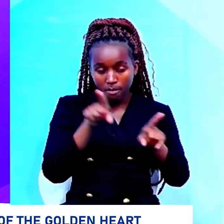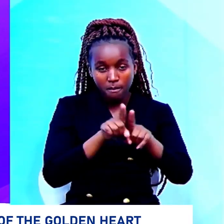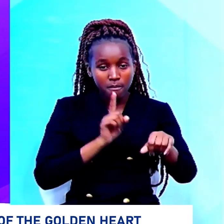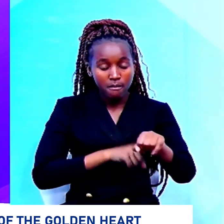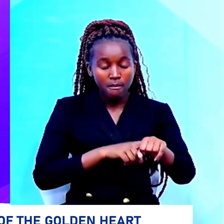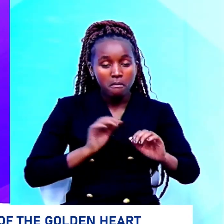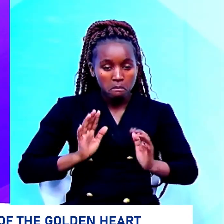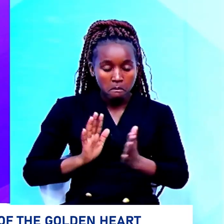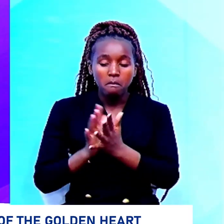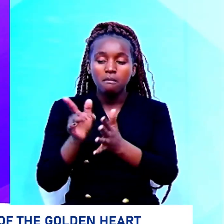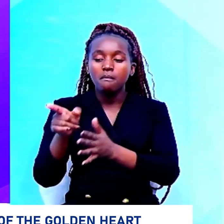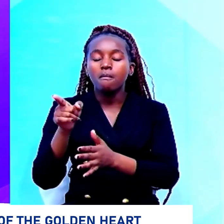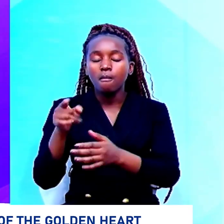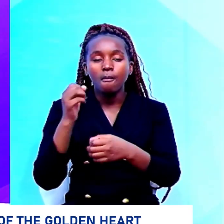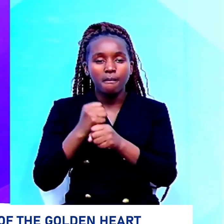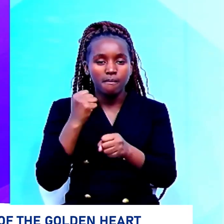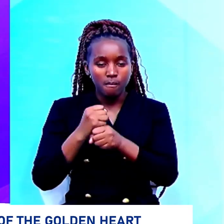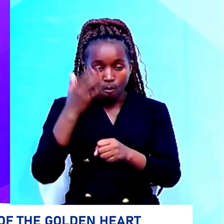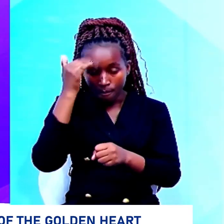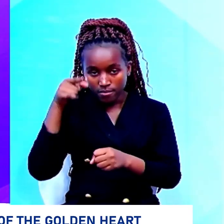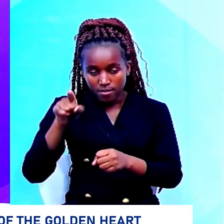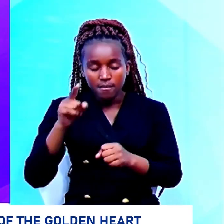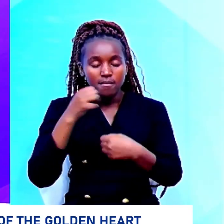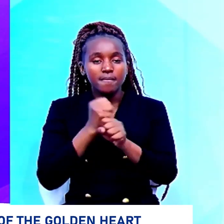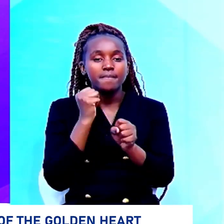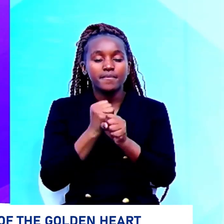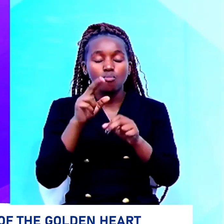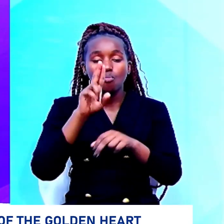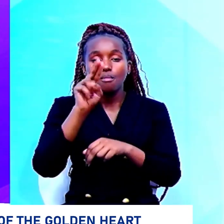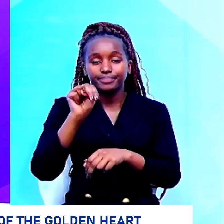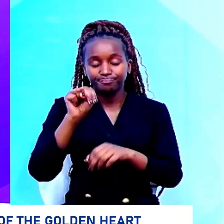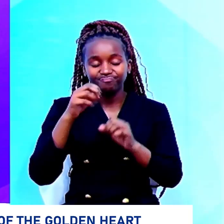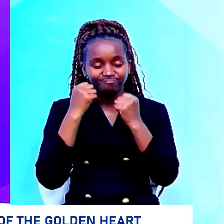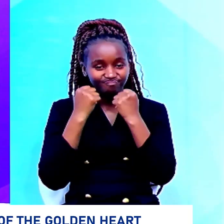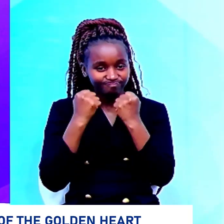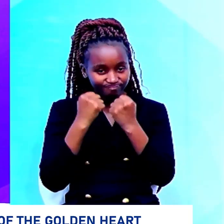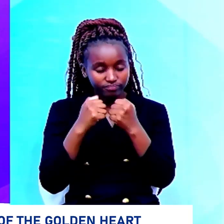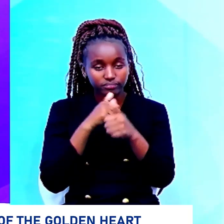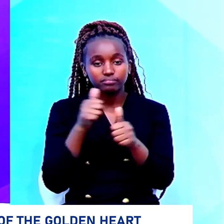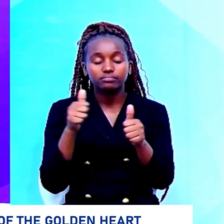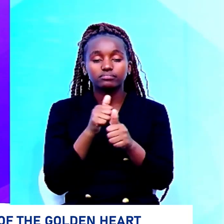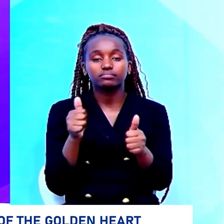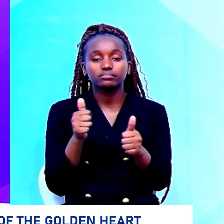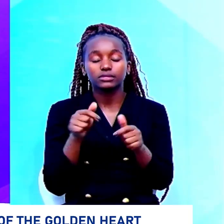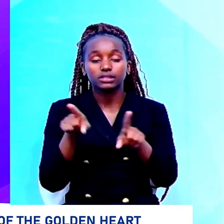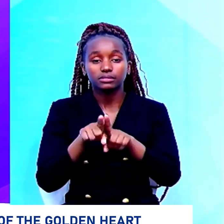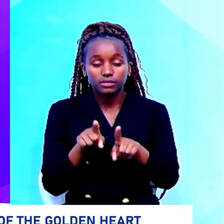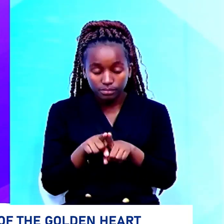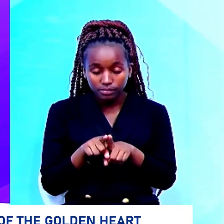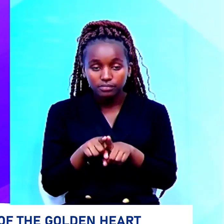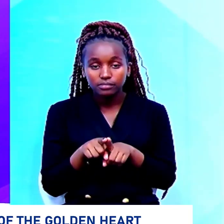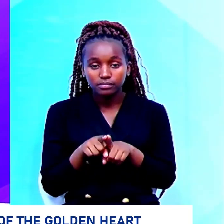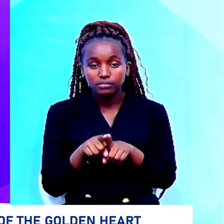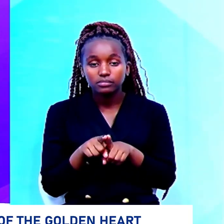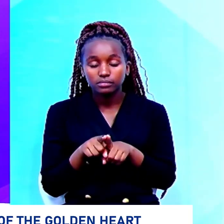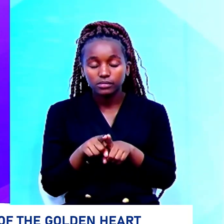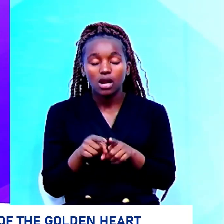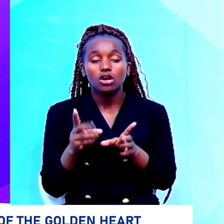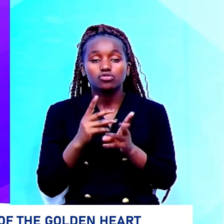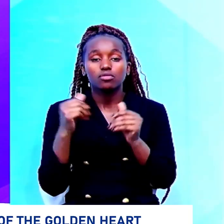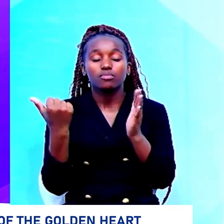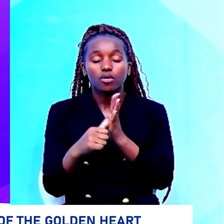record of strengthening the United Nations during his tenure, particularly dealing